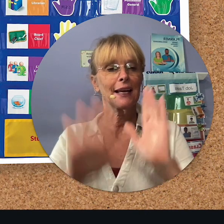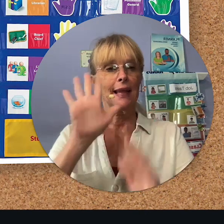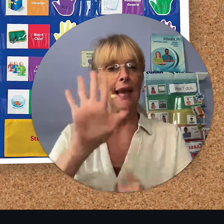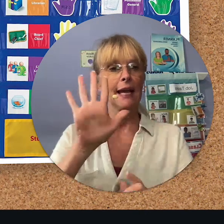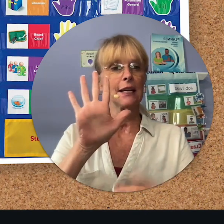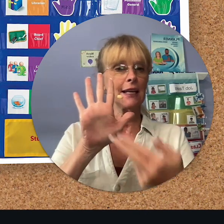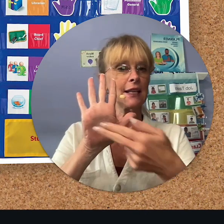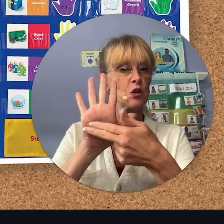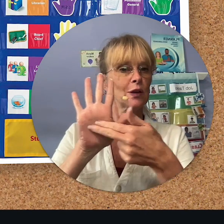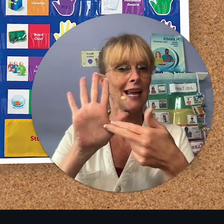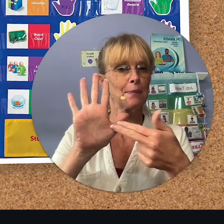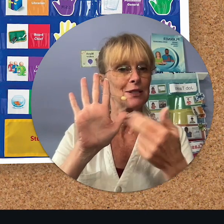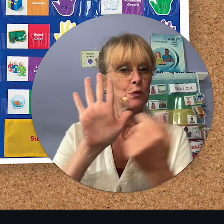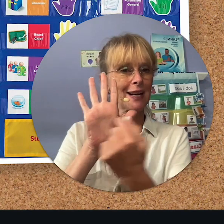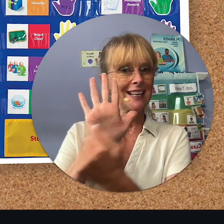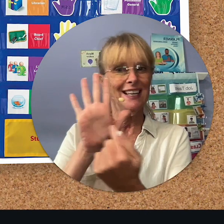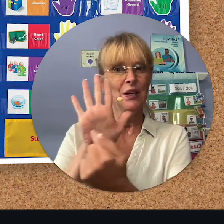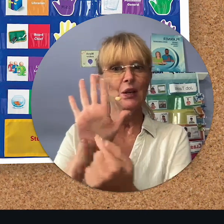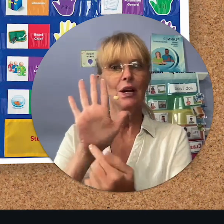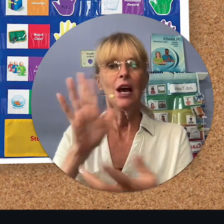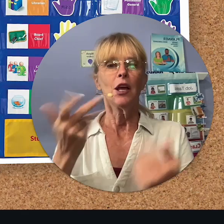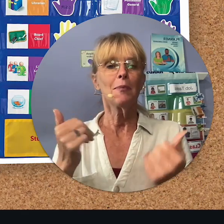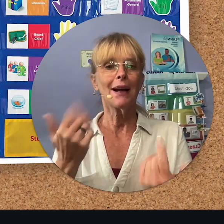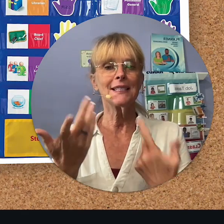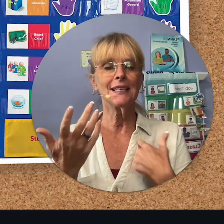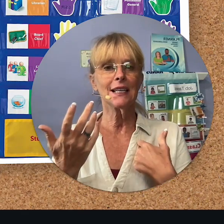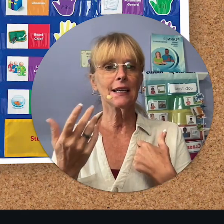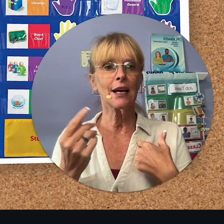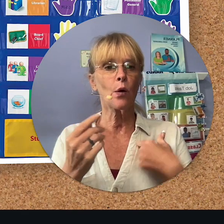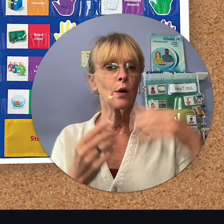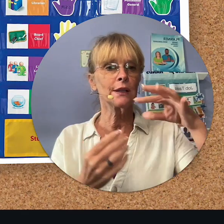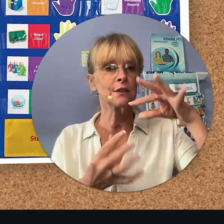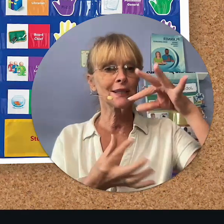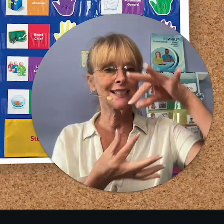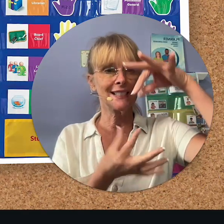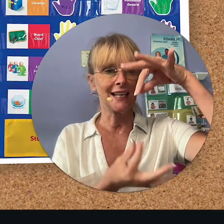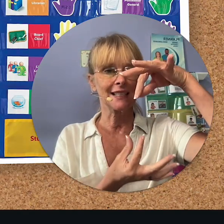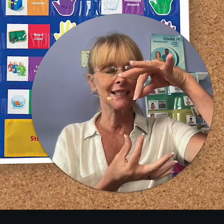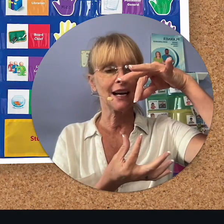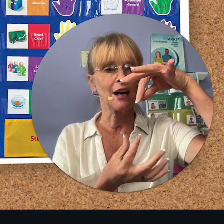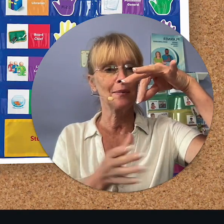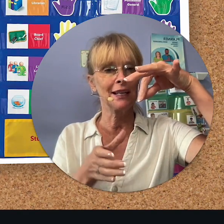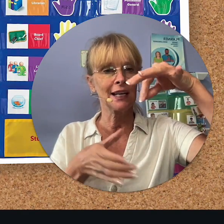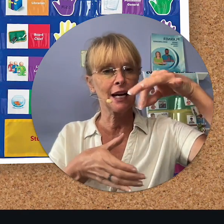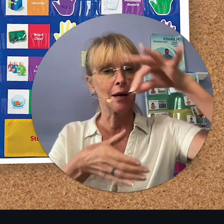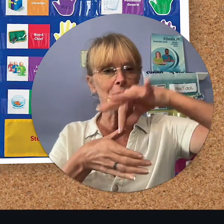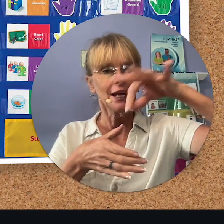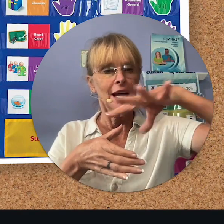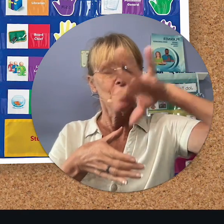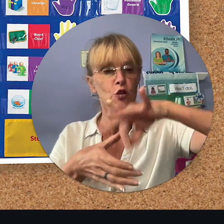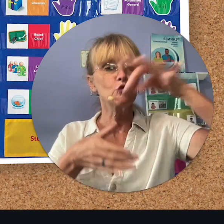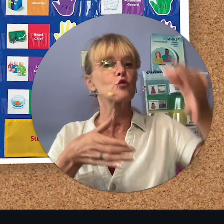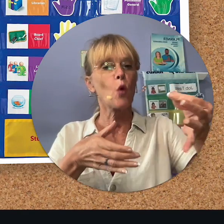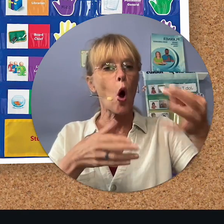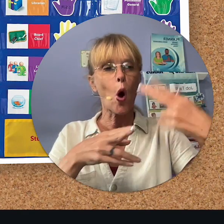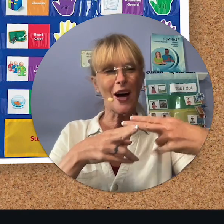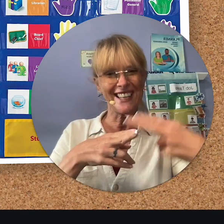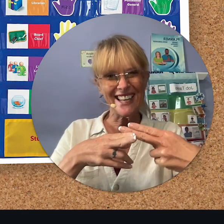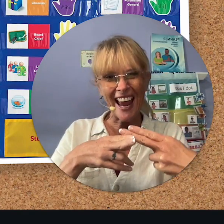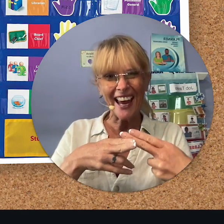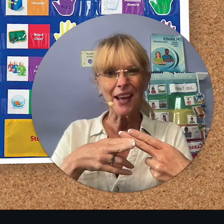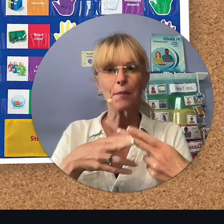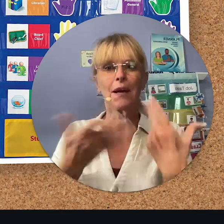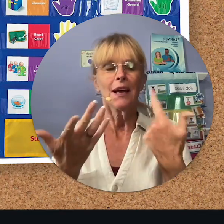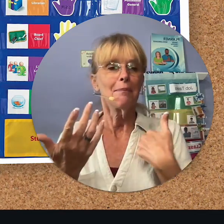see like the hand, and then their name is right here. You might see it like on little sticks in a cup, and then you draw